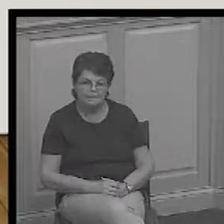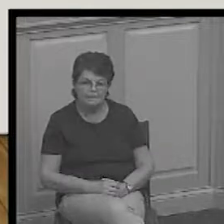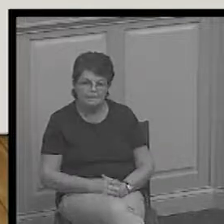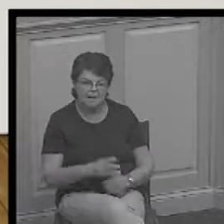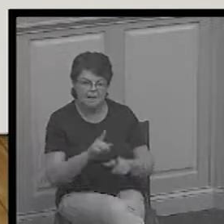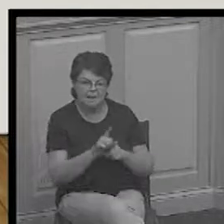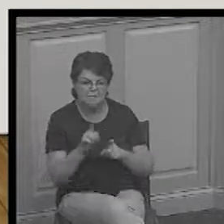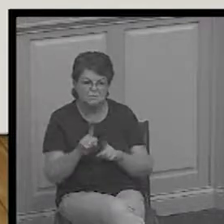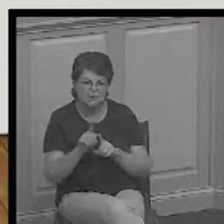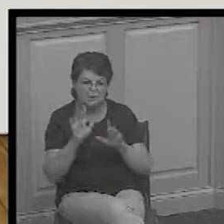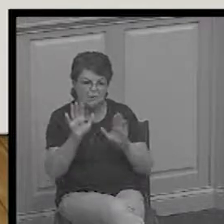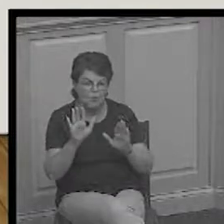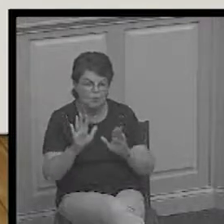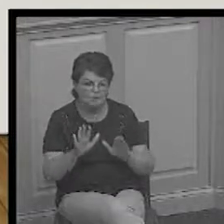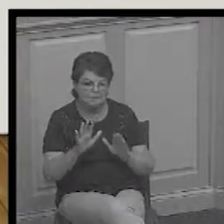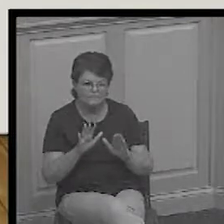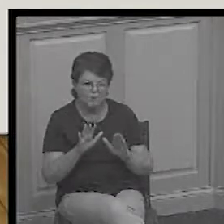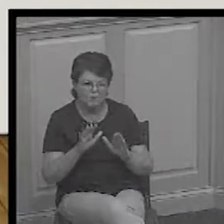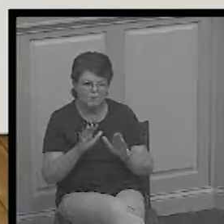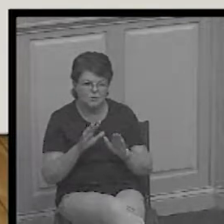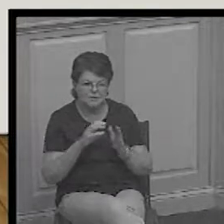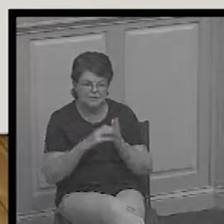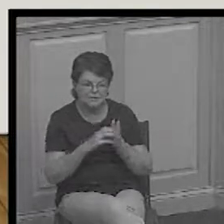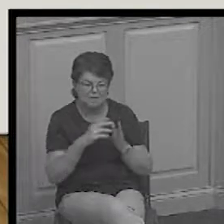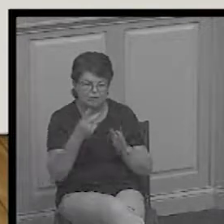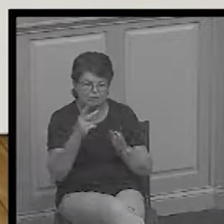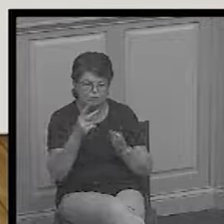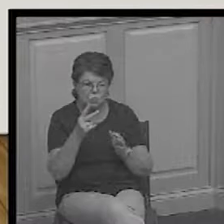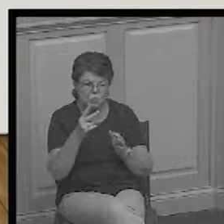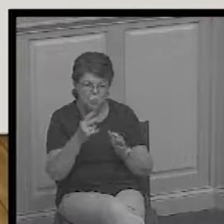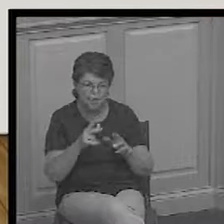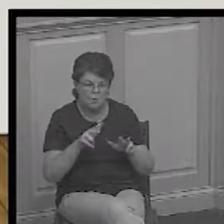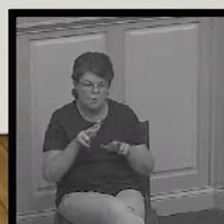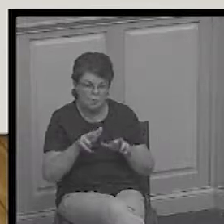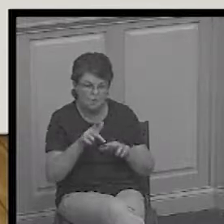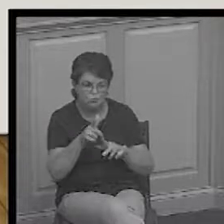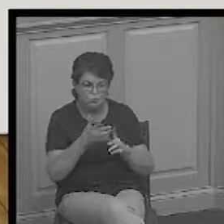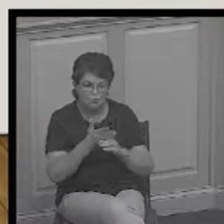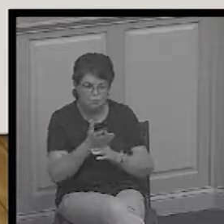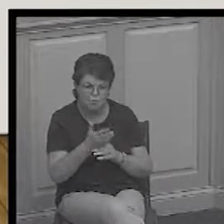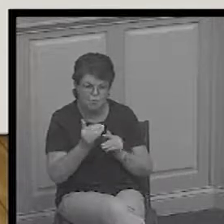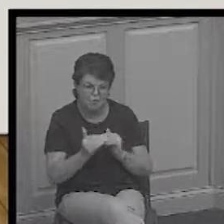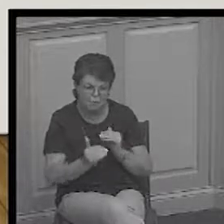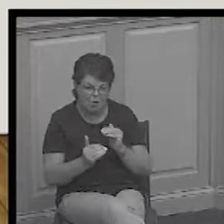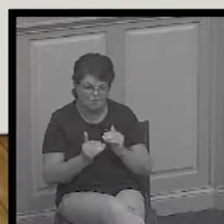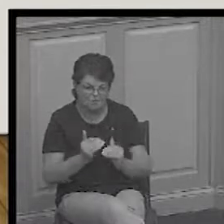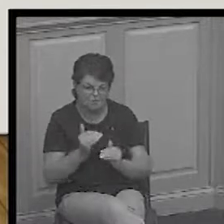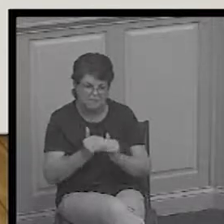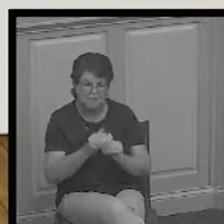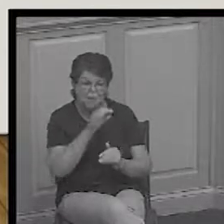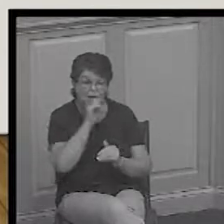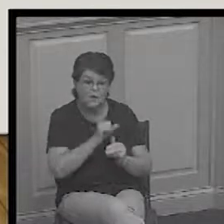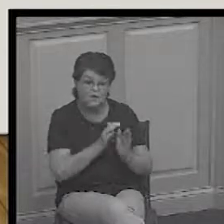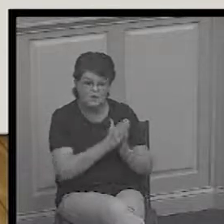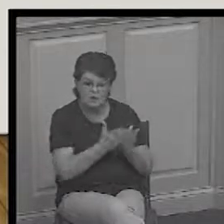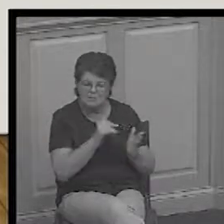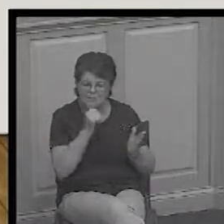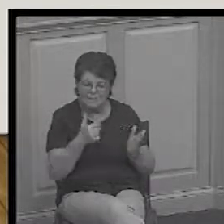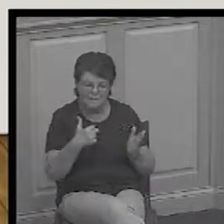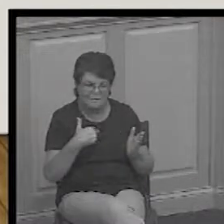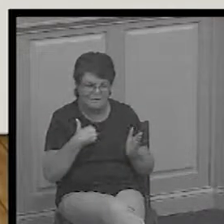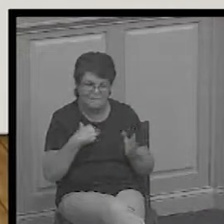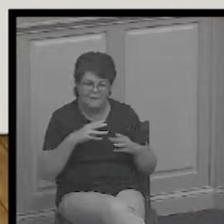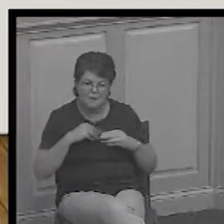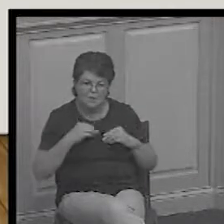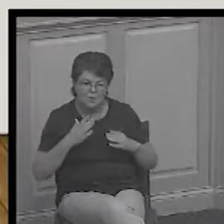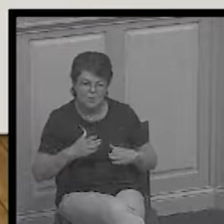There's also a wonderful section 2, that really walks you through the process. We did not have that in the old document. A property owner